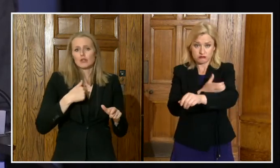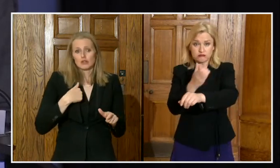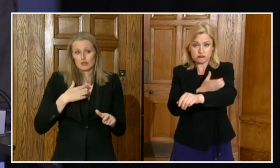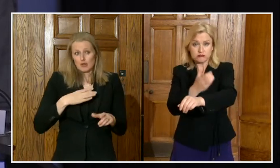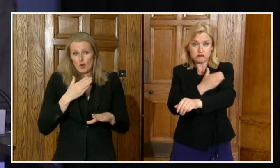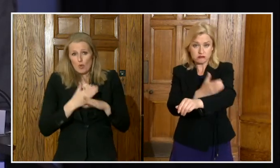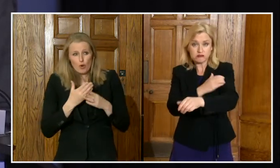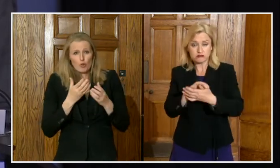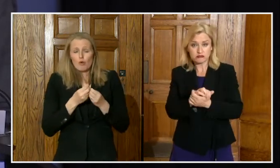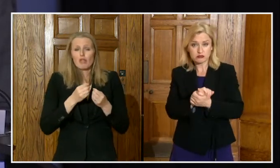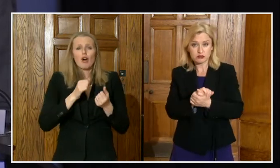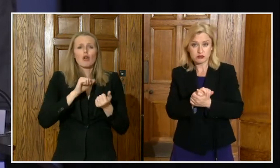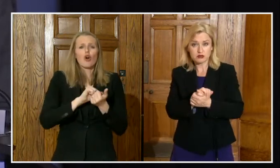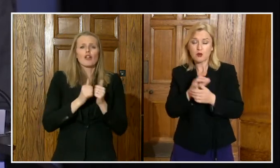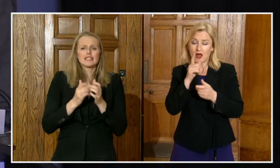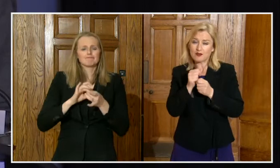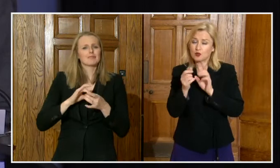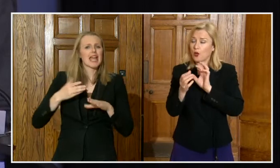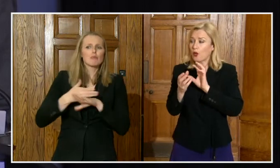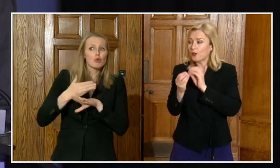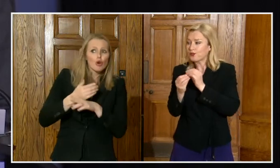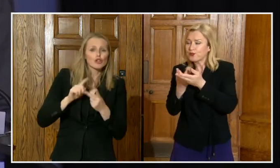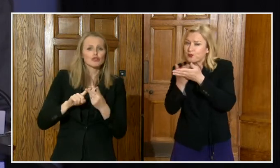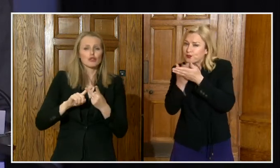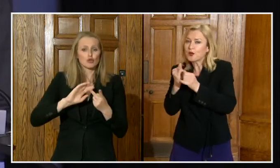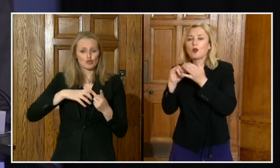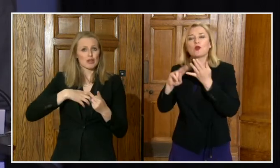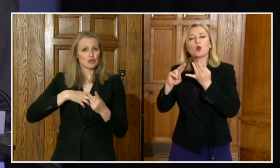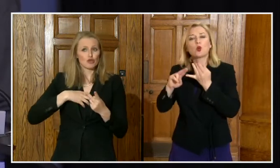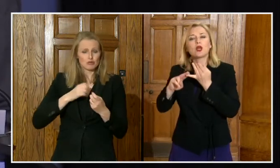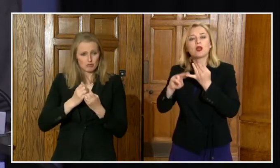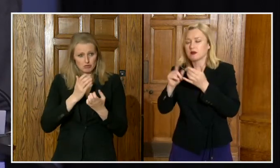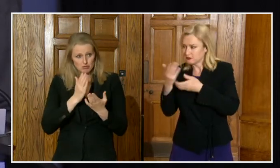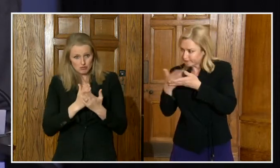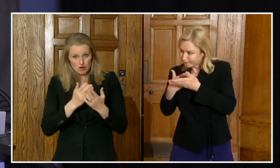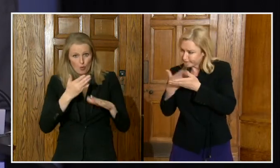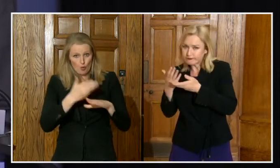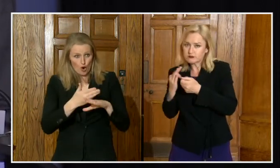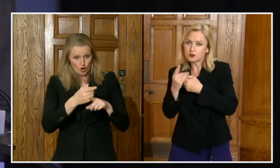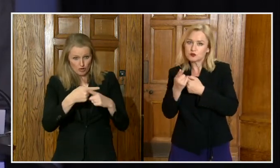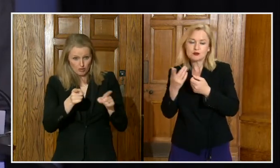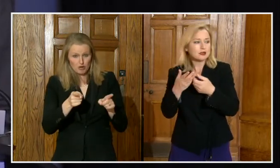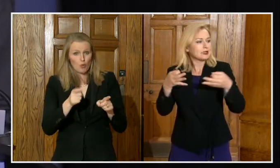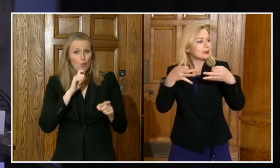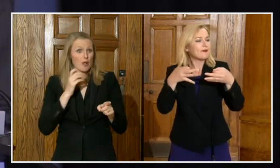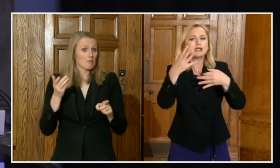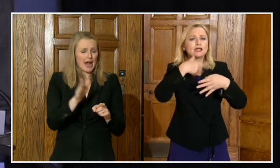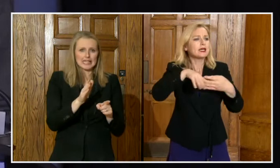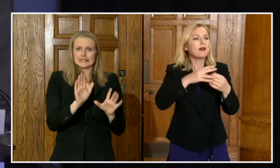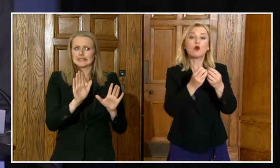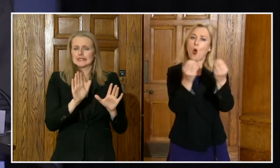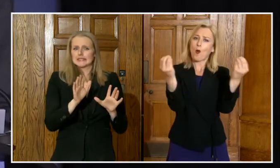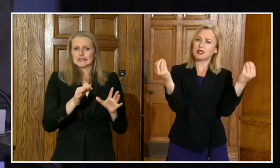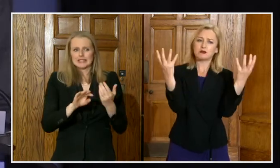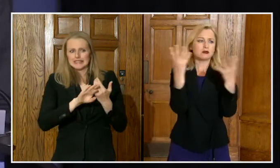with colleagues, our trade union colleagues and employers, to ensure that we put appropriate safeguards in places of employment when those decisions are made